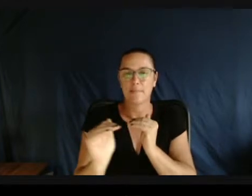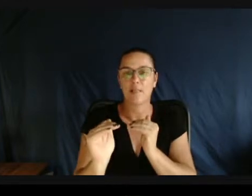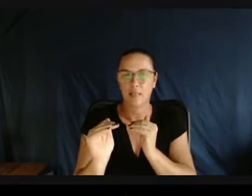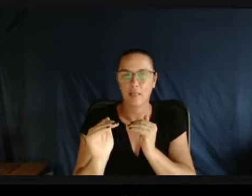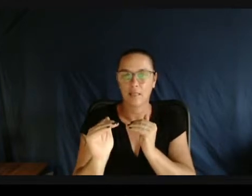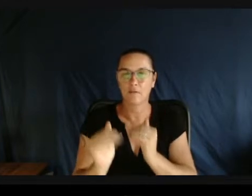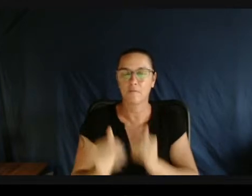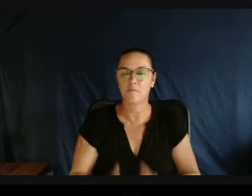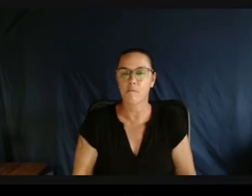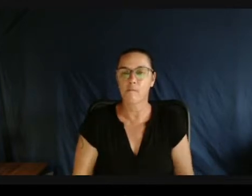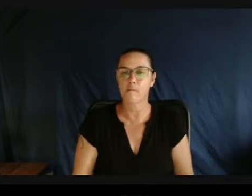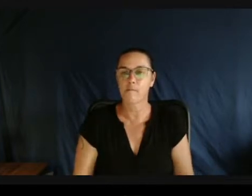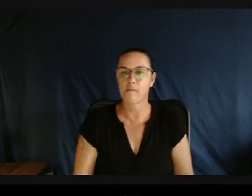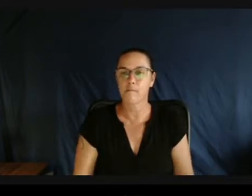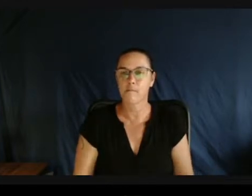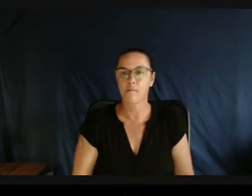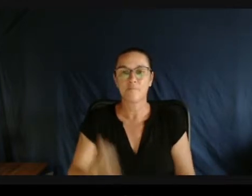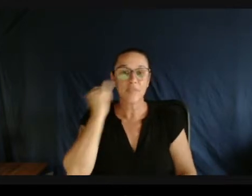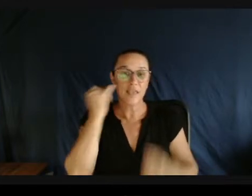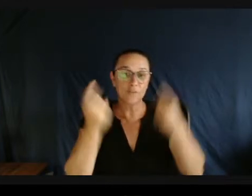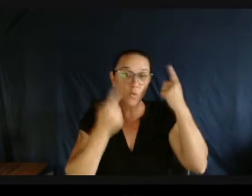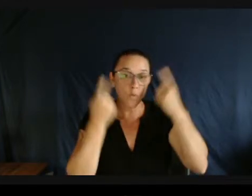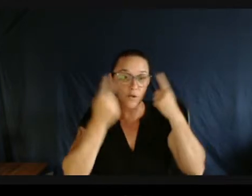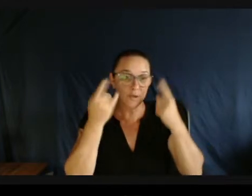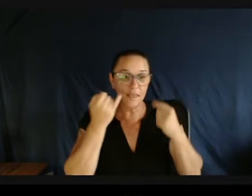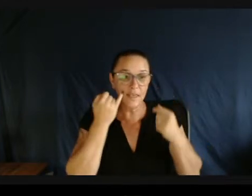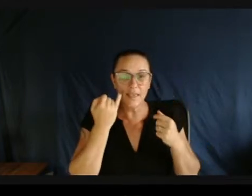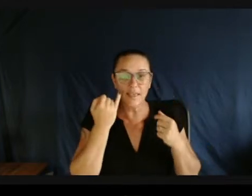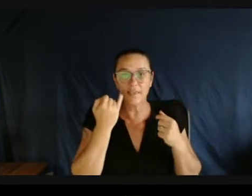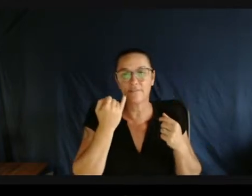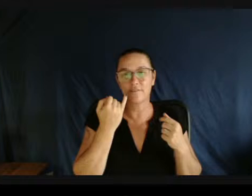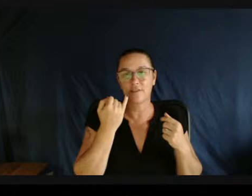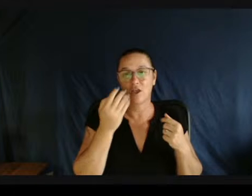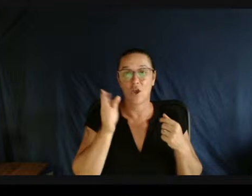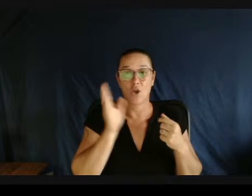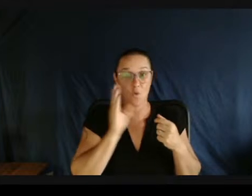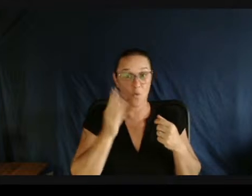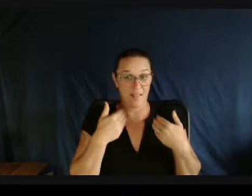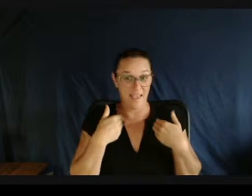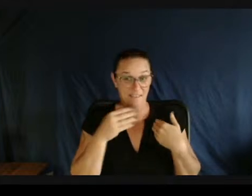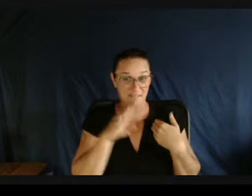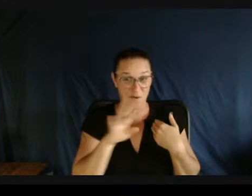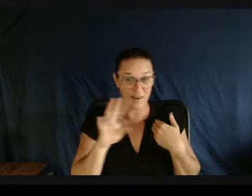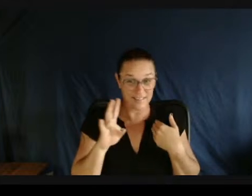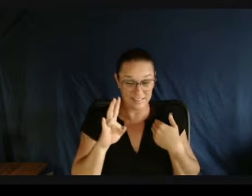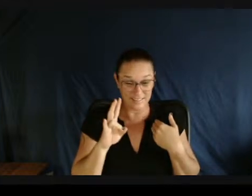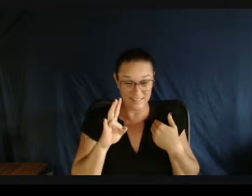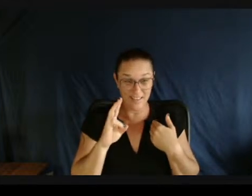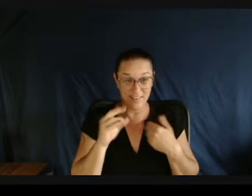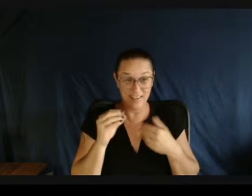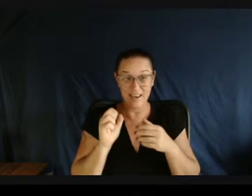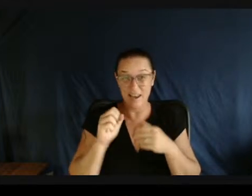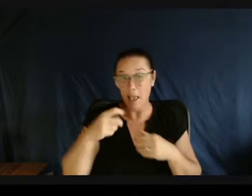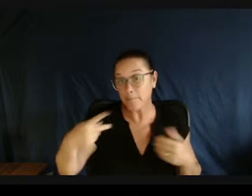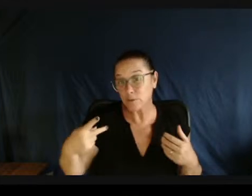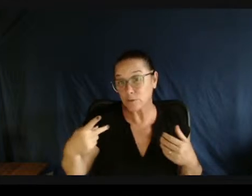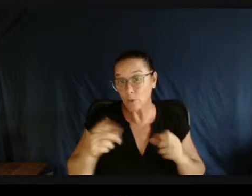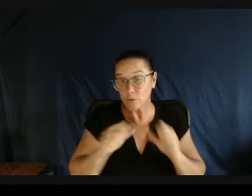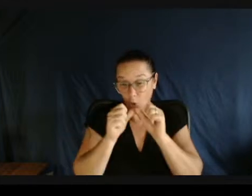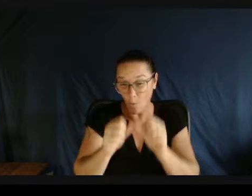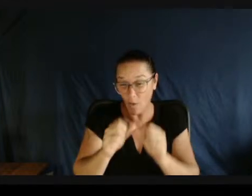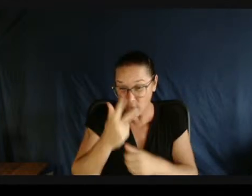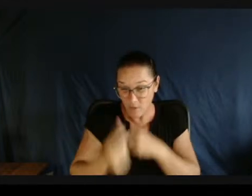But so if you're wondering, are we on a pace to have 47 episodes that last 3 years here at Kīlauea Summit? It's not so easy to compare